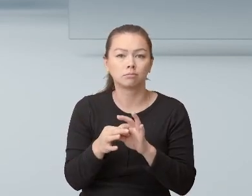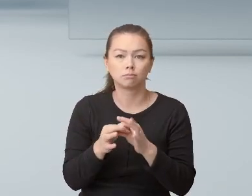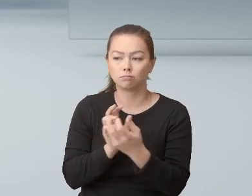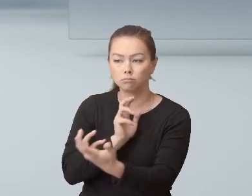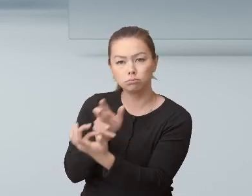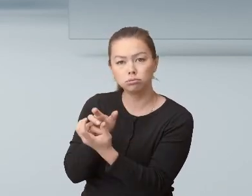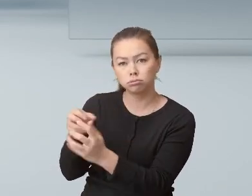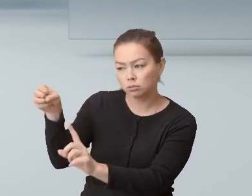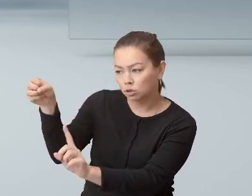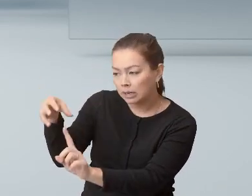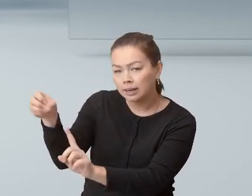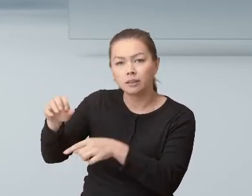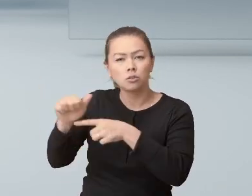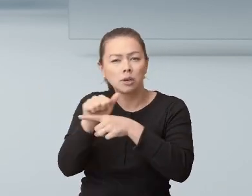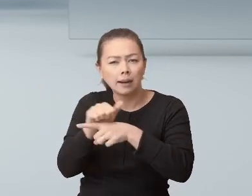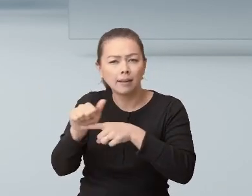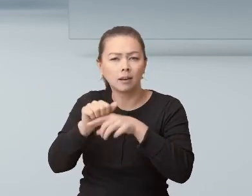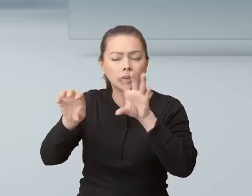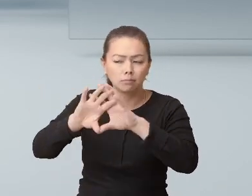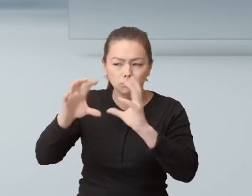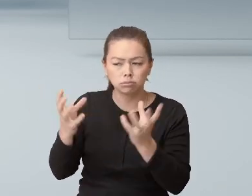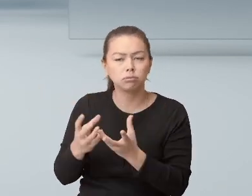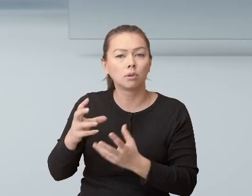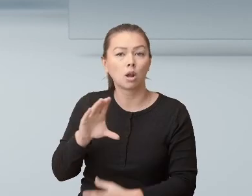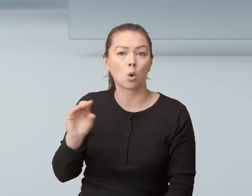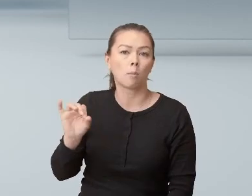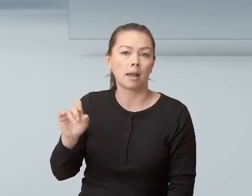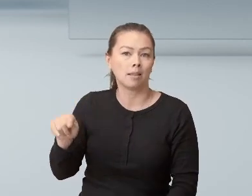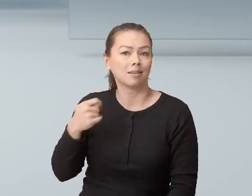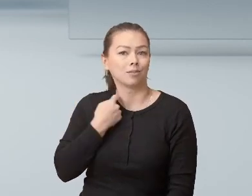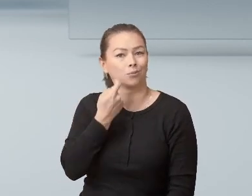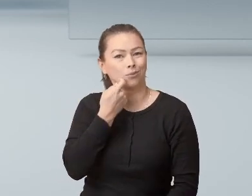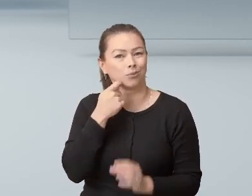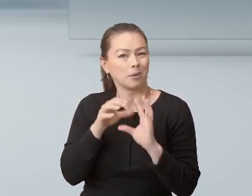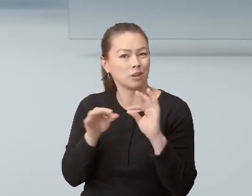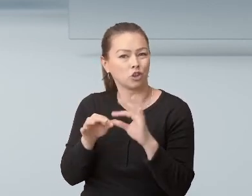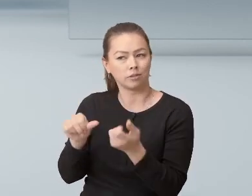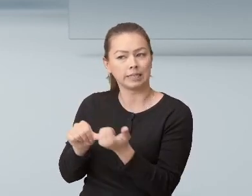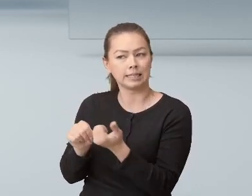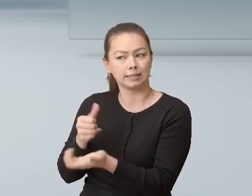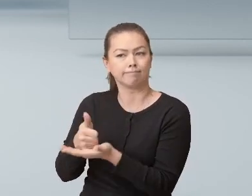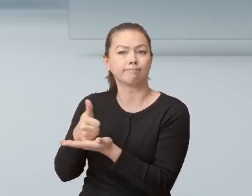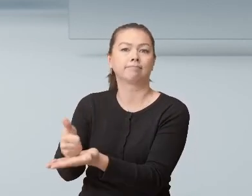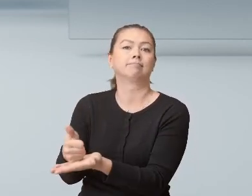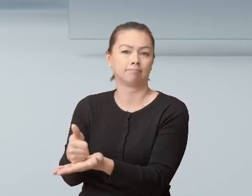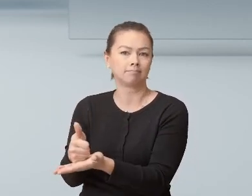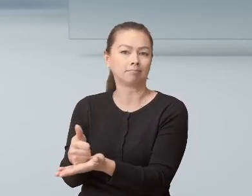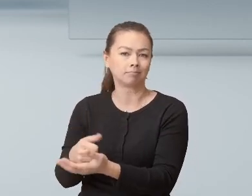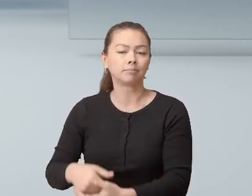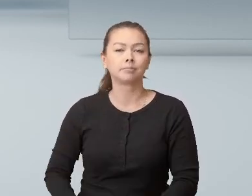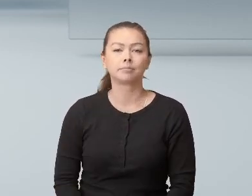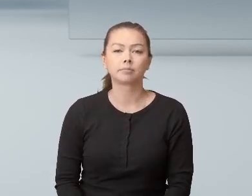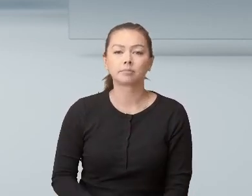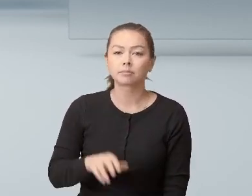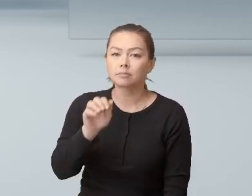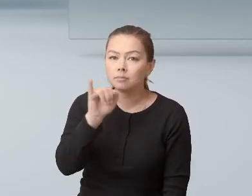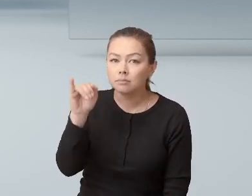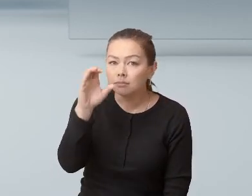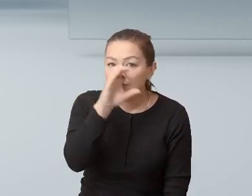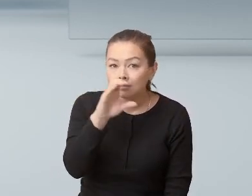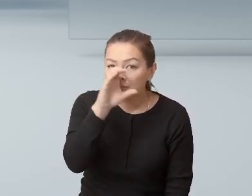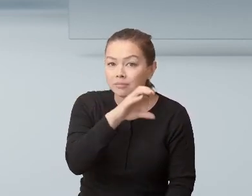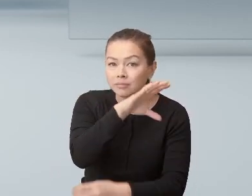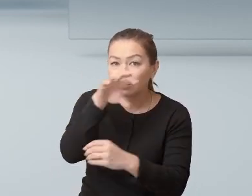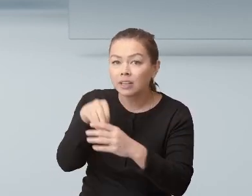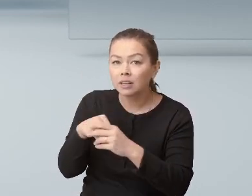training and everything, all powered by that Copilot assistant I mentioned. Yeah, that's a good point. That AI search within the solution can find